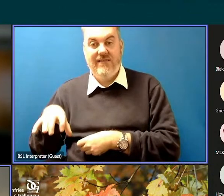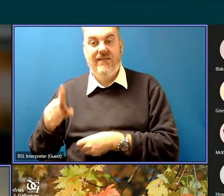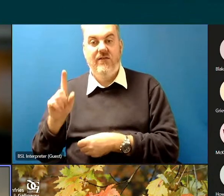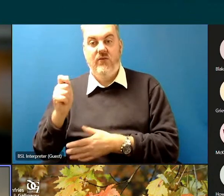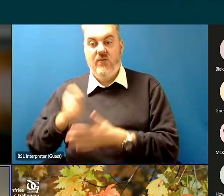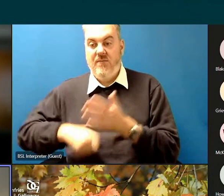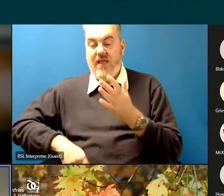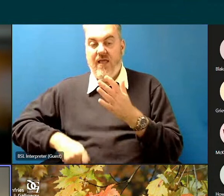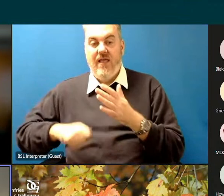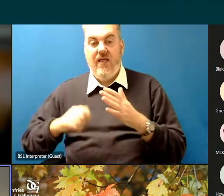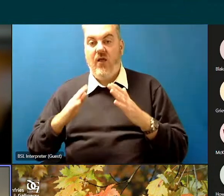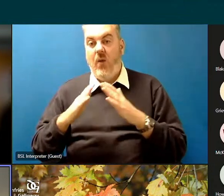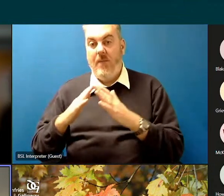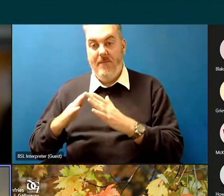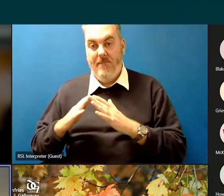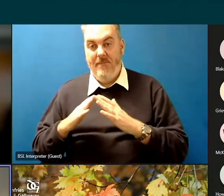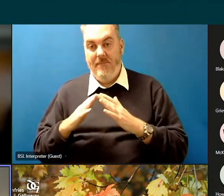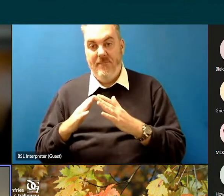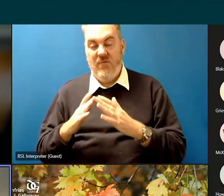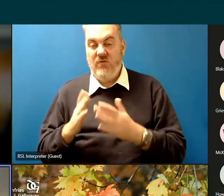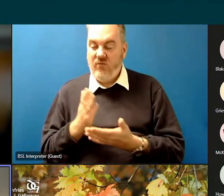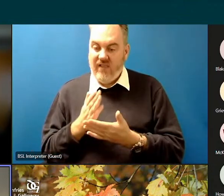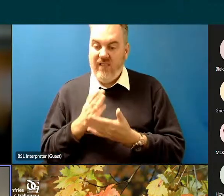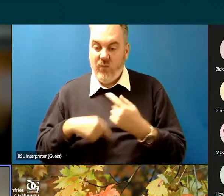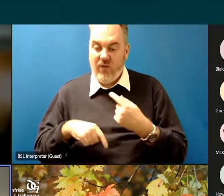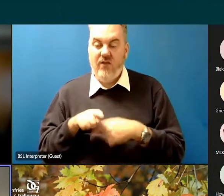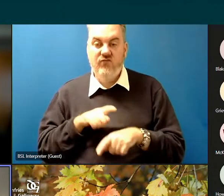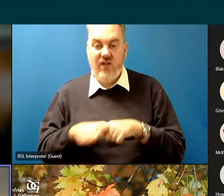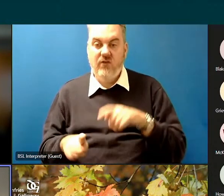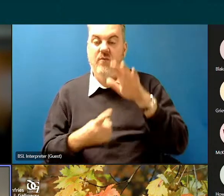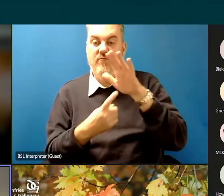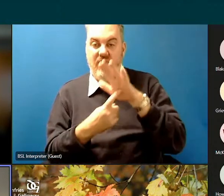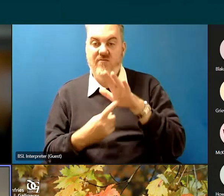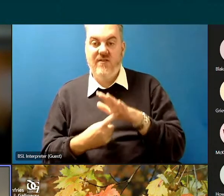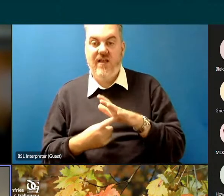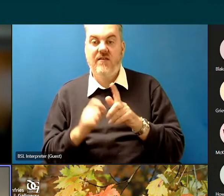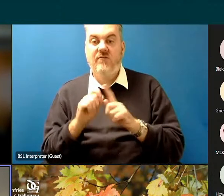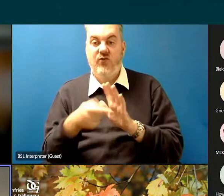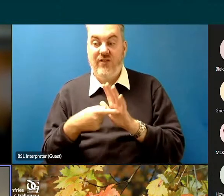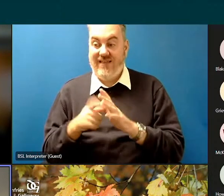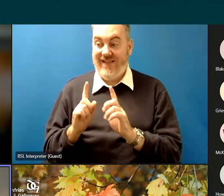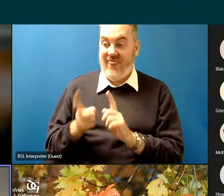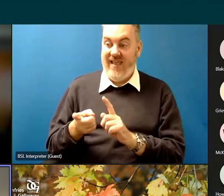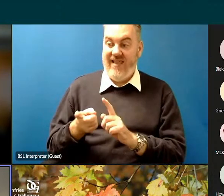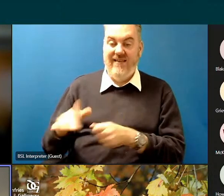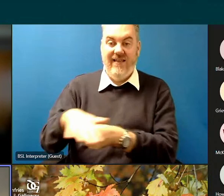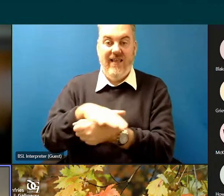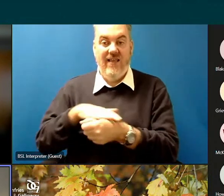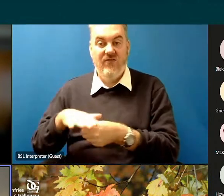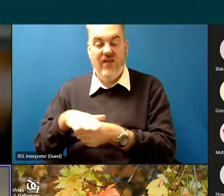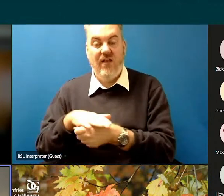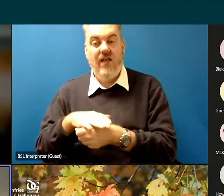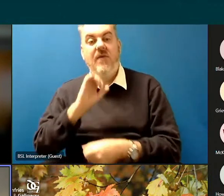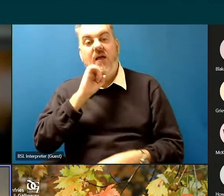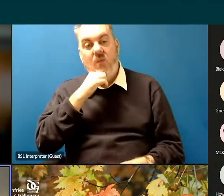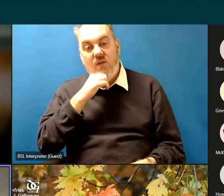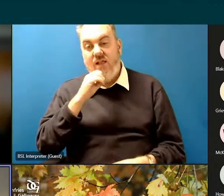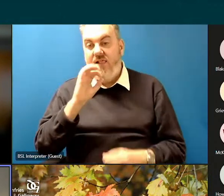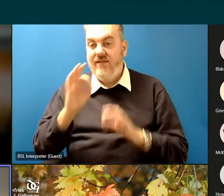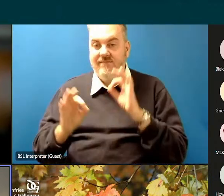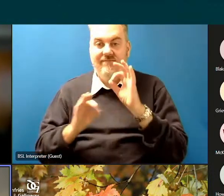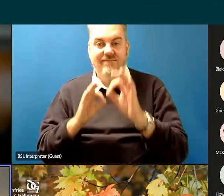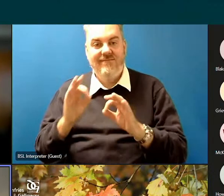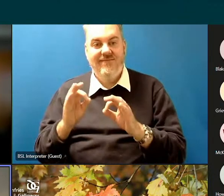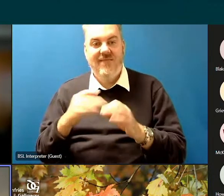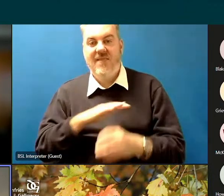obtain housing. So we are really looking to prioritise projects within this area. But as I say, I will come back to members with a